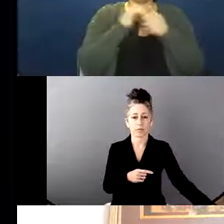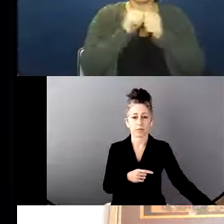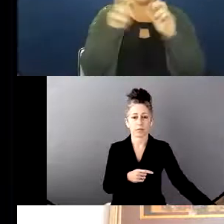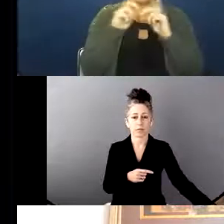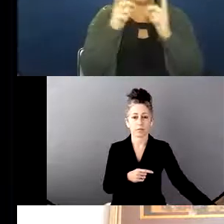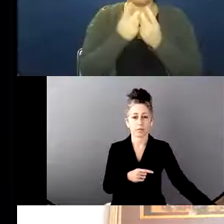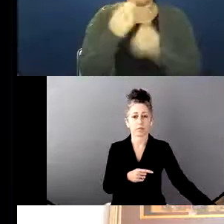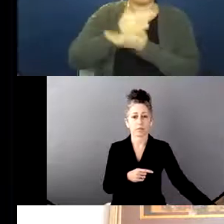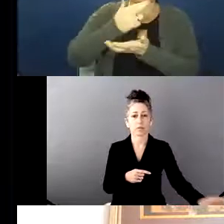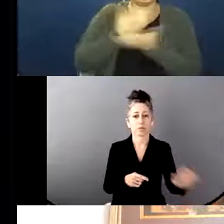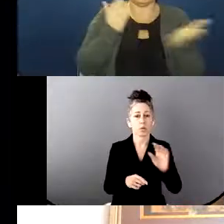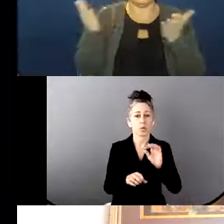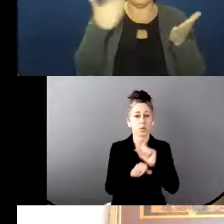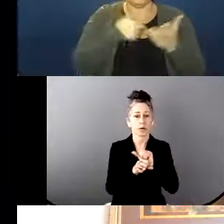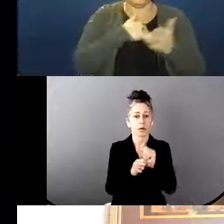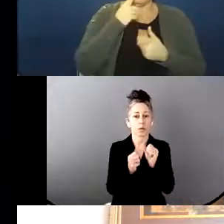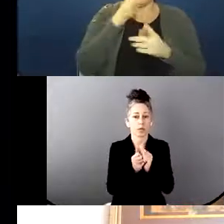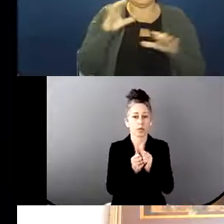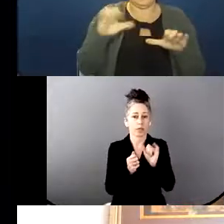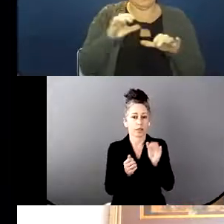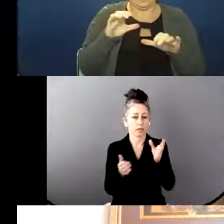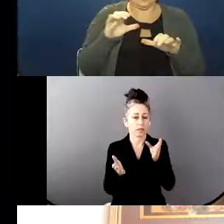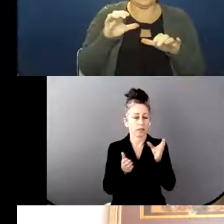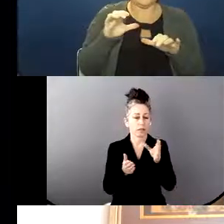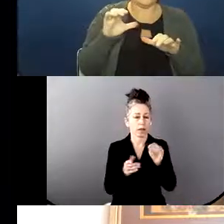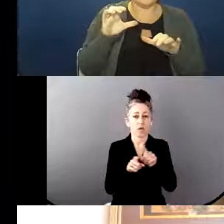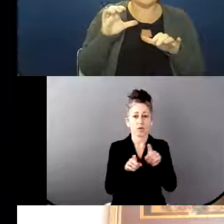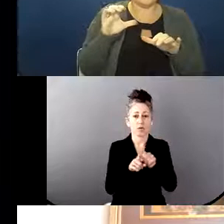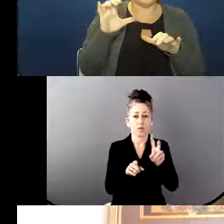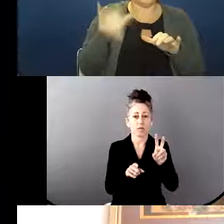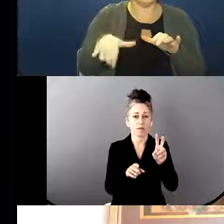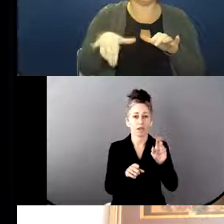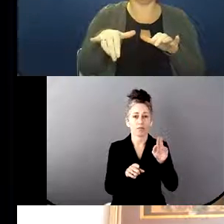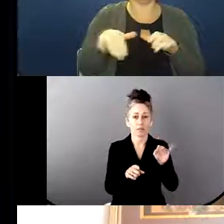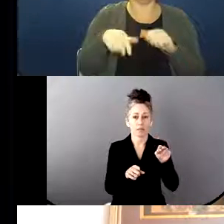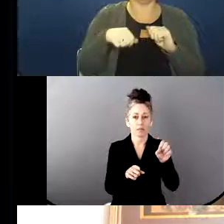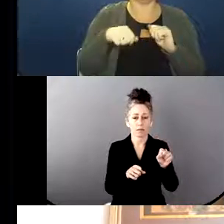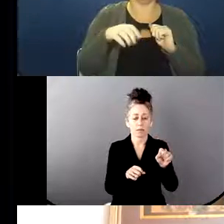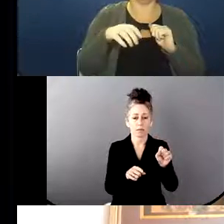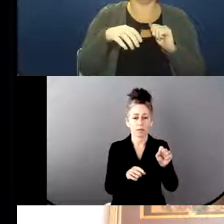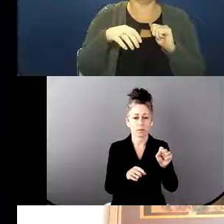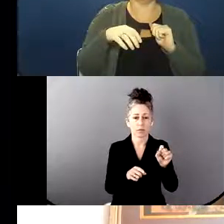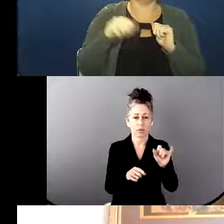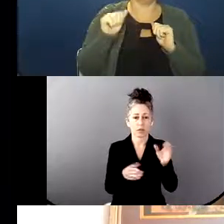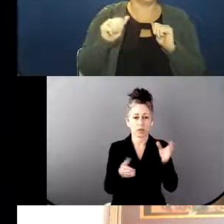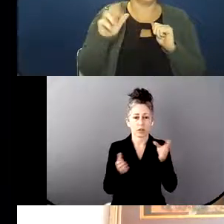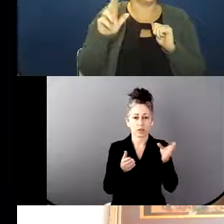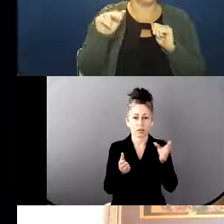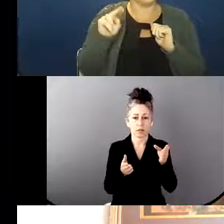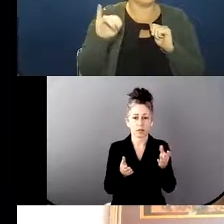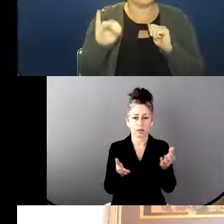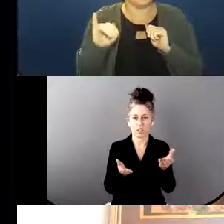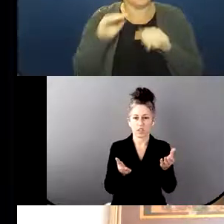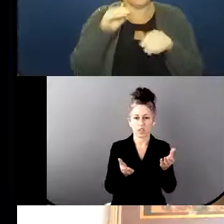Services and also the Veterans VR&E services there here in the state of